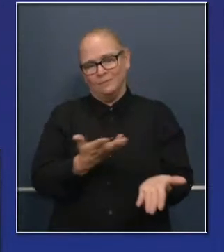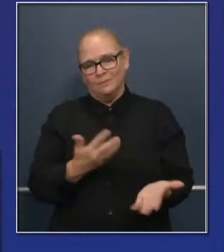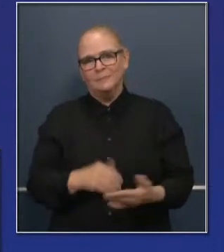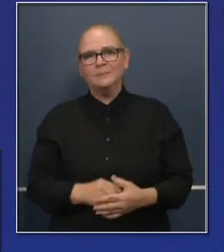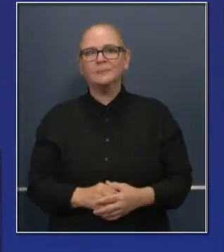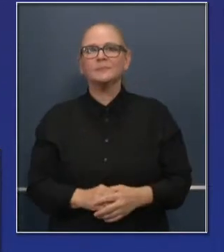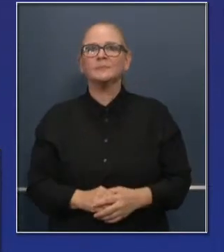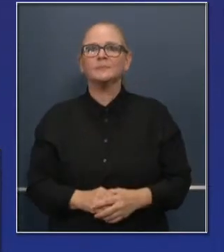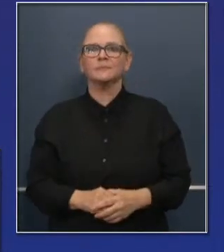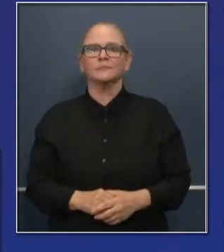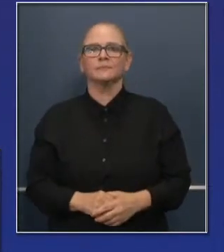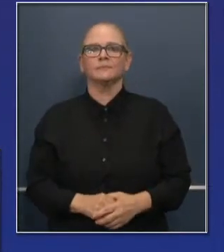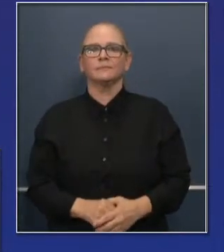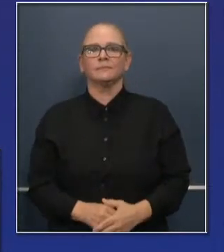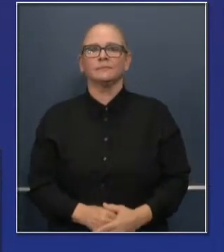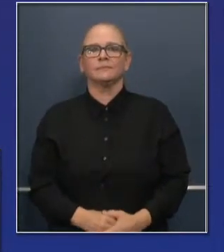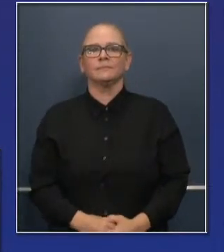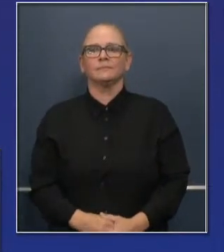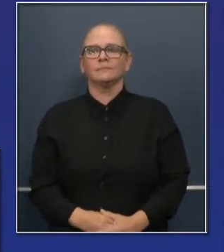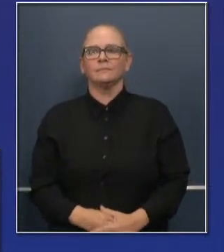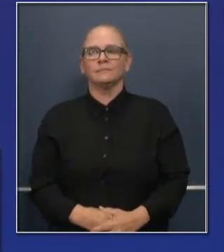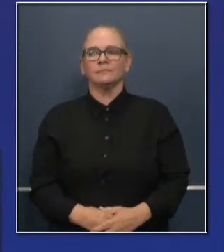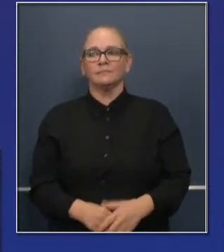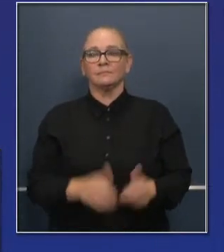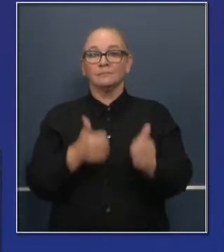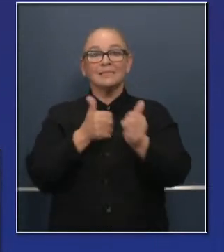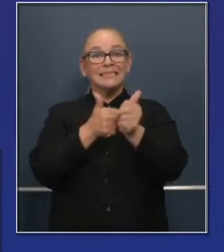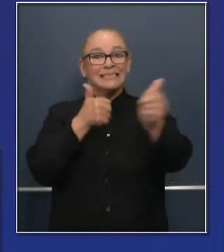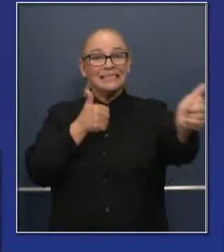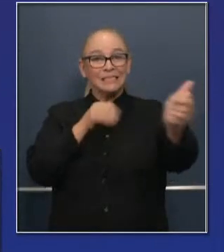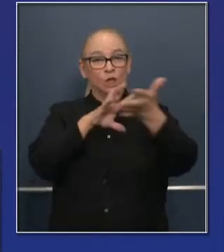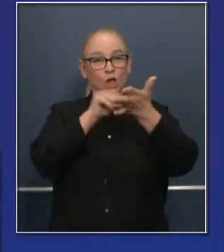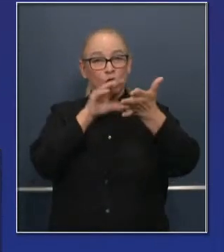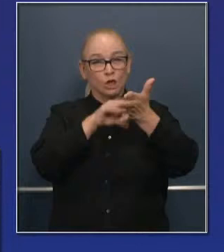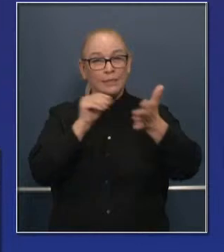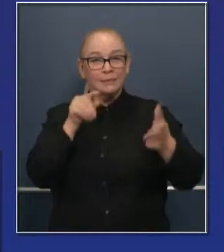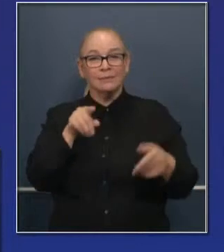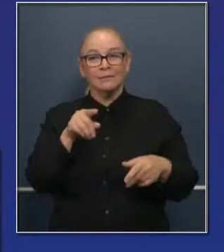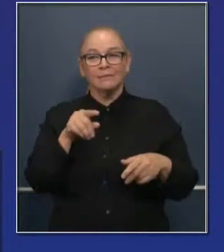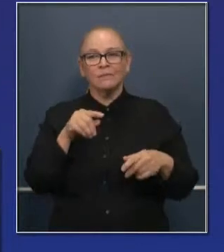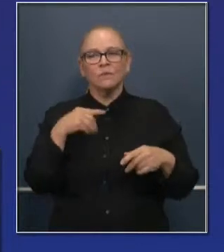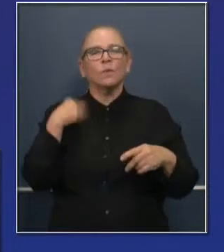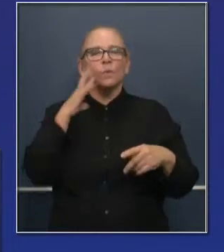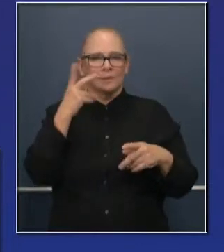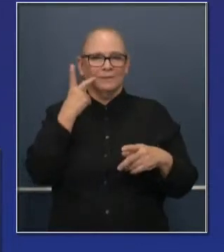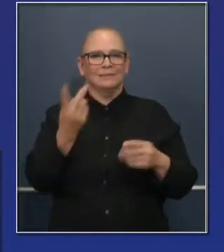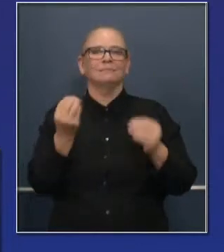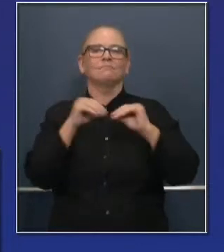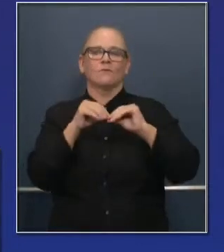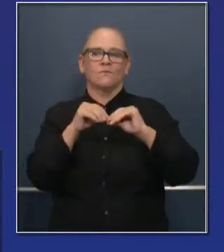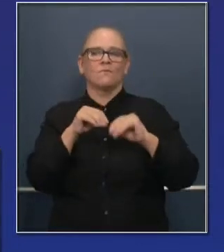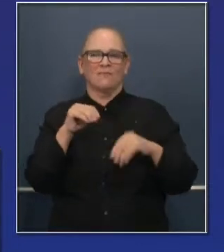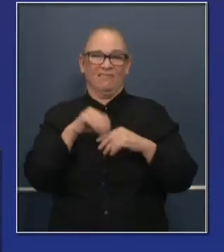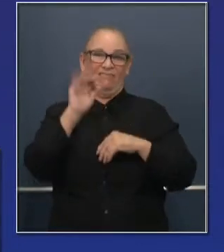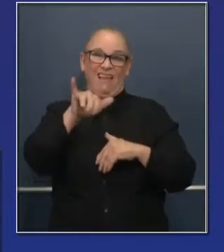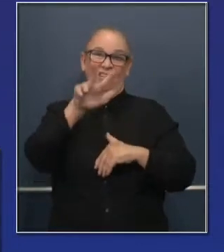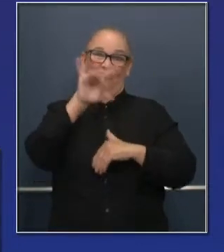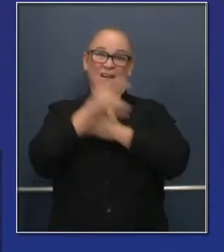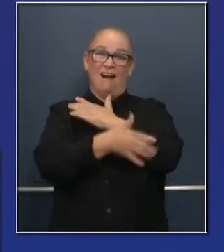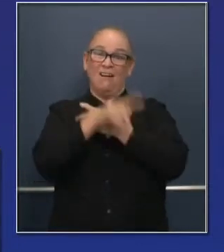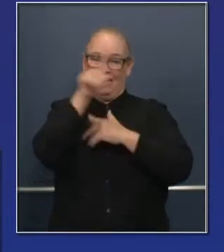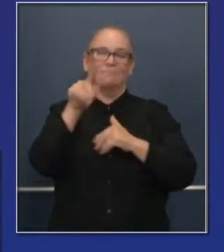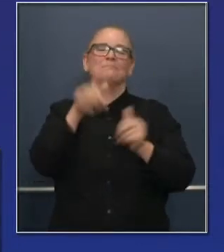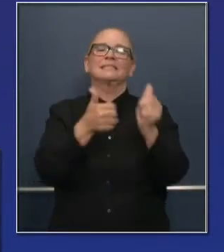learning, which is foundationally required in these 38 counties. I'll conclude, as always,